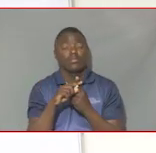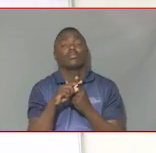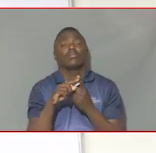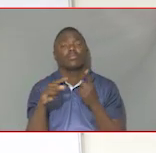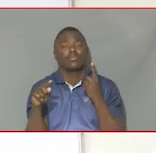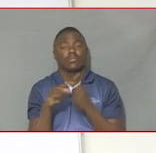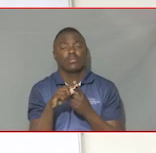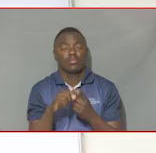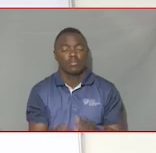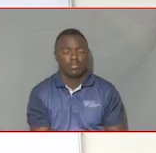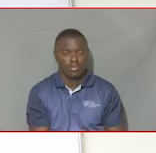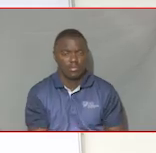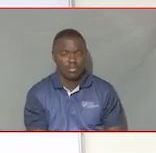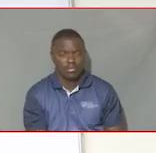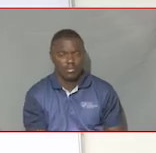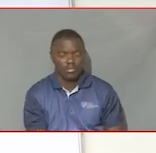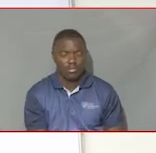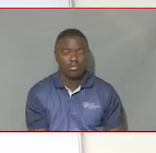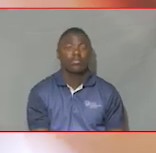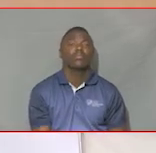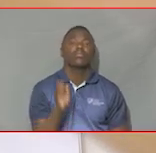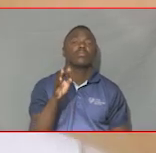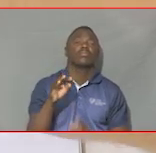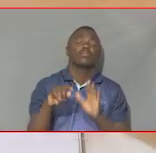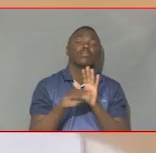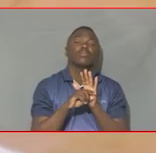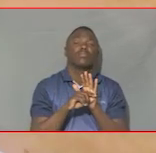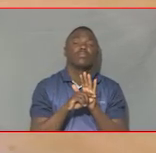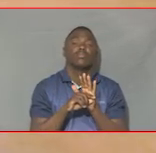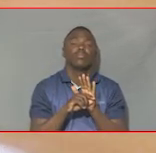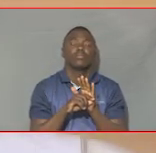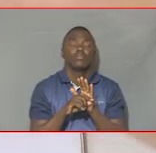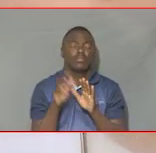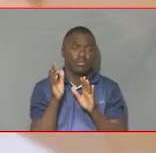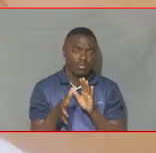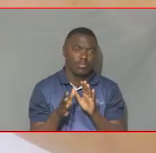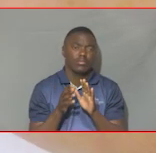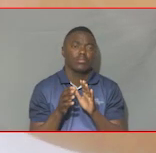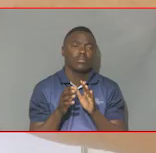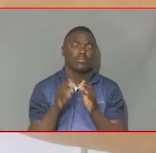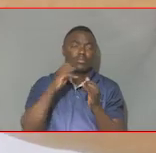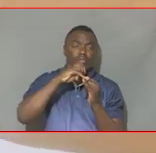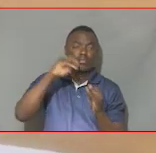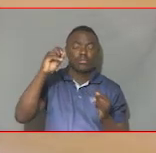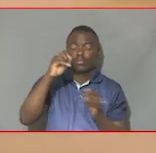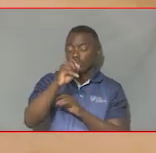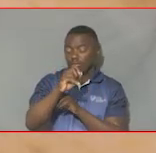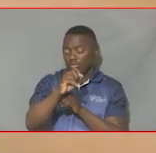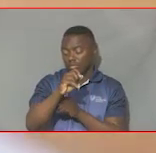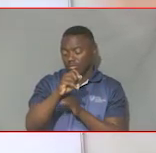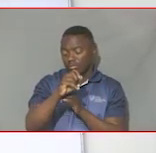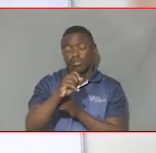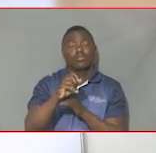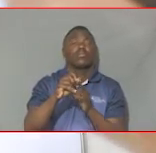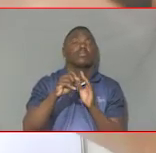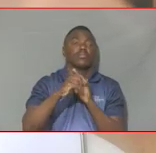gradient. If it is a negative correlation, the gradient of the line of the least squares regression line will be